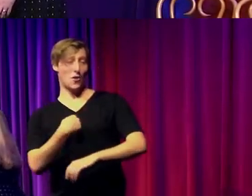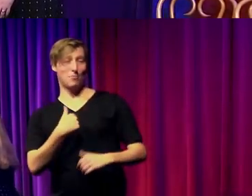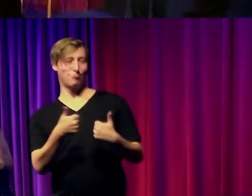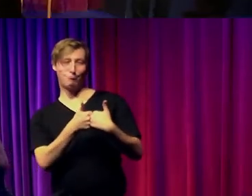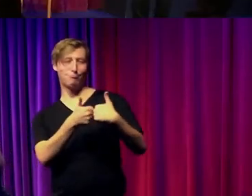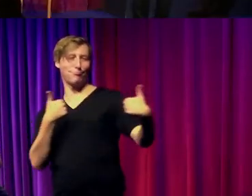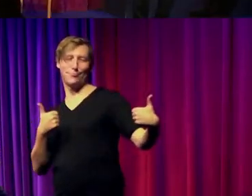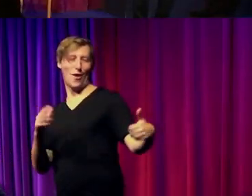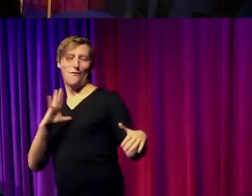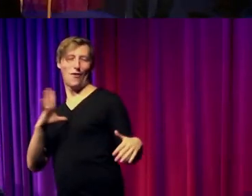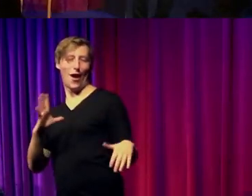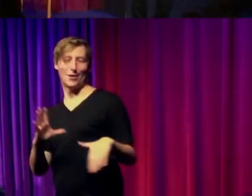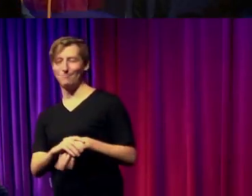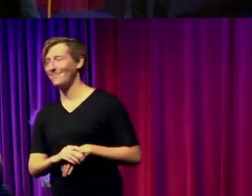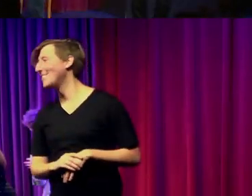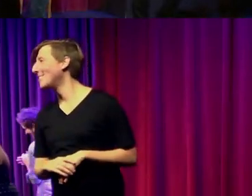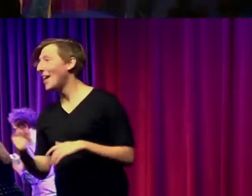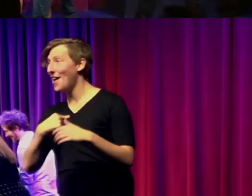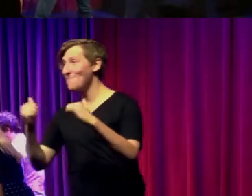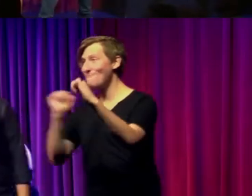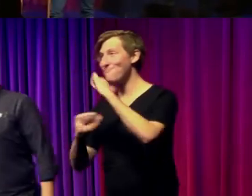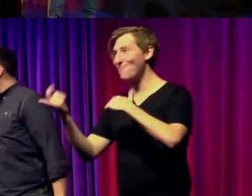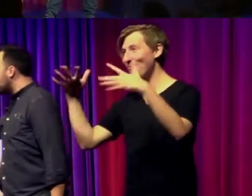Hey, that's our show!